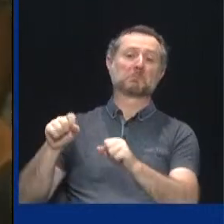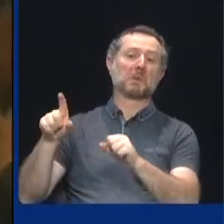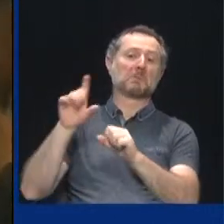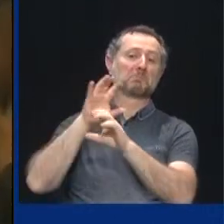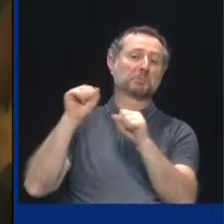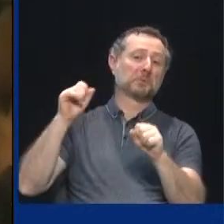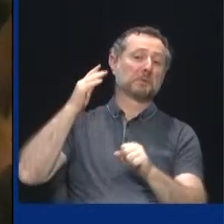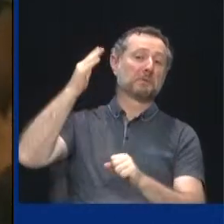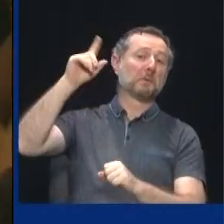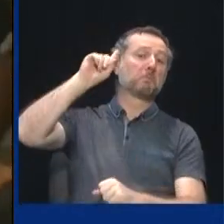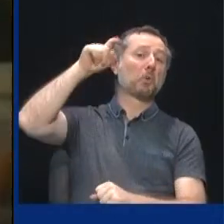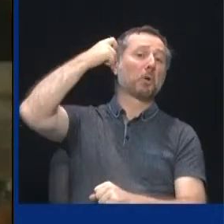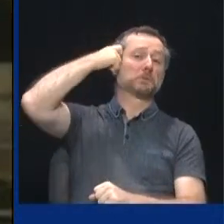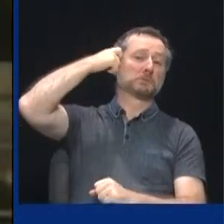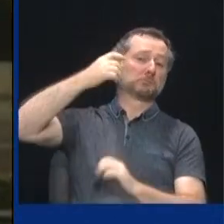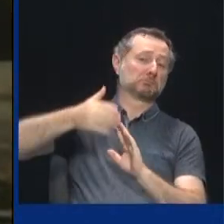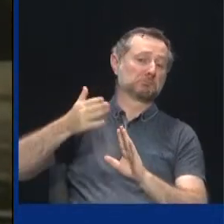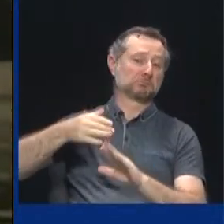Gibson.